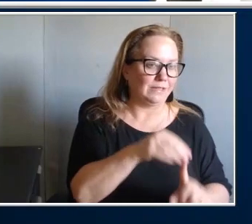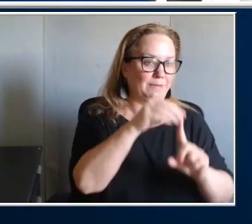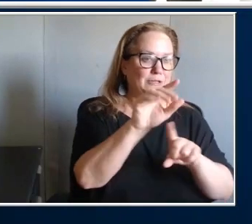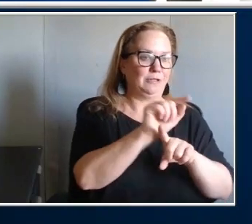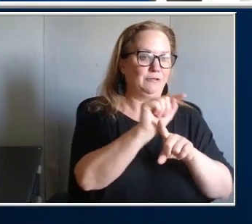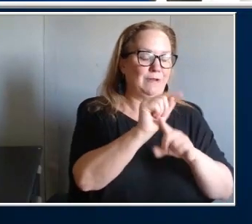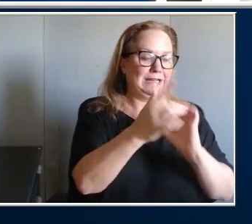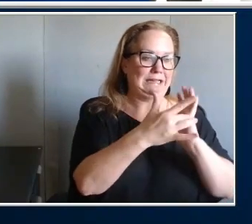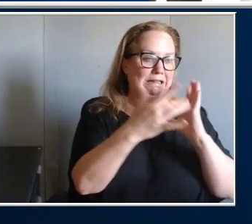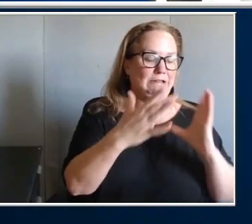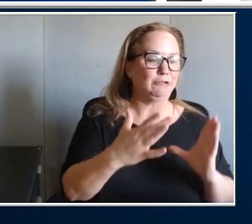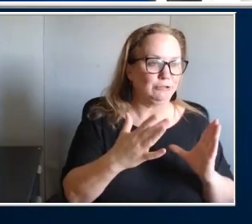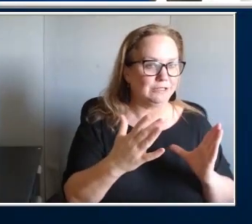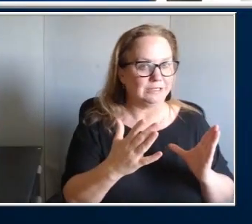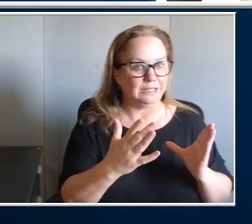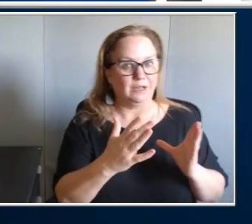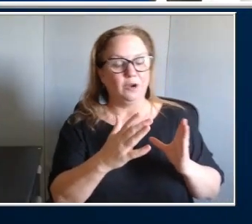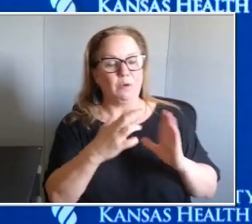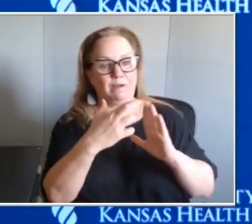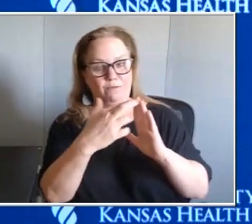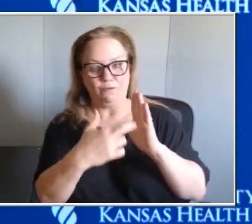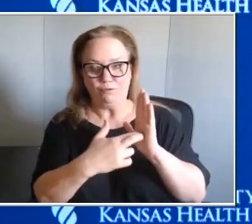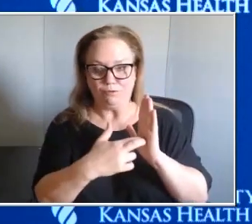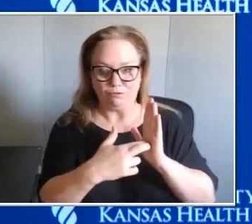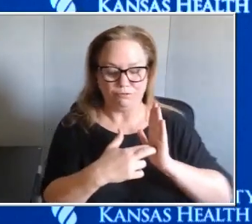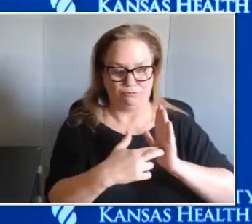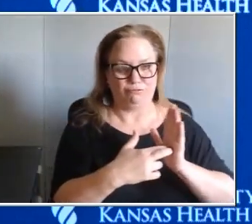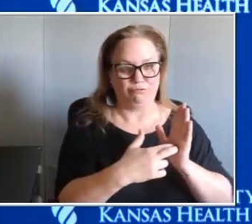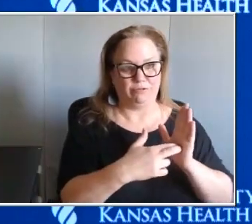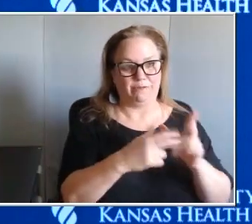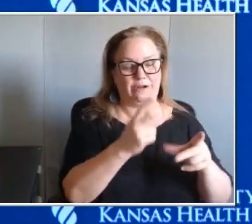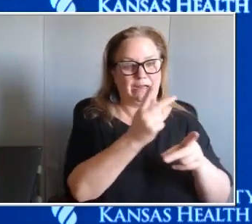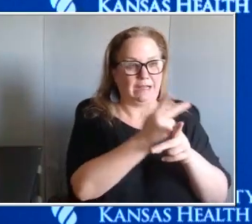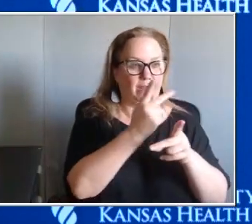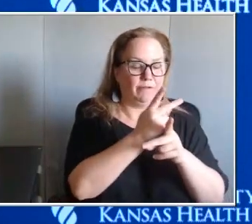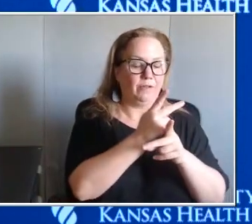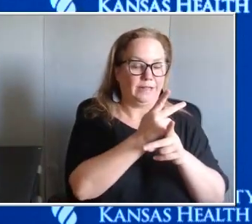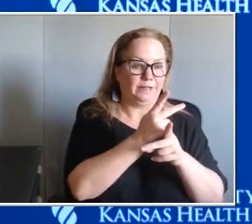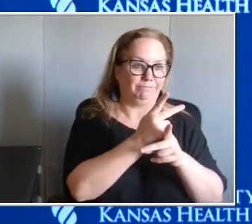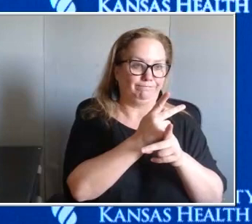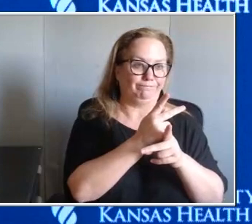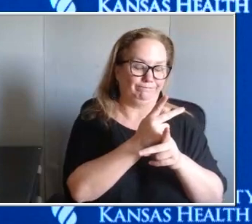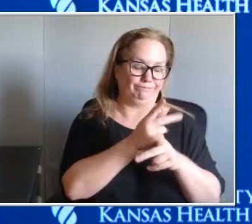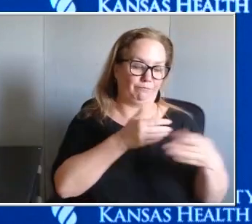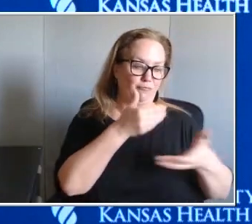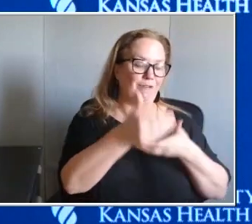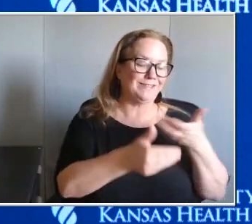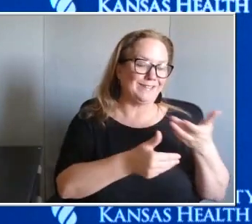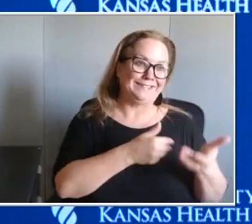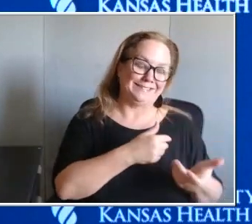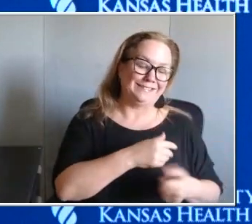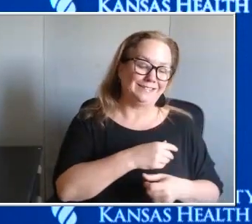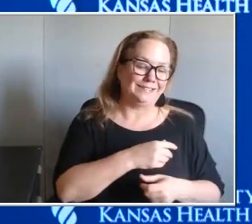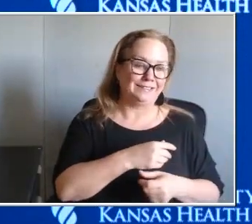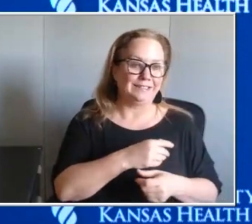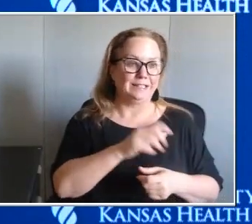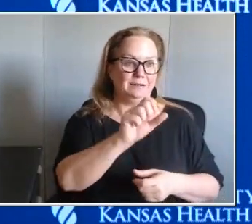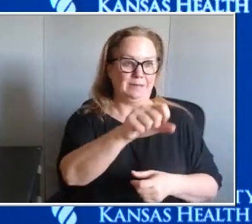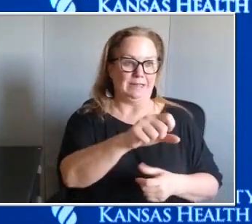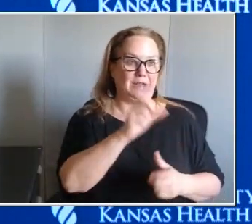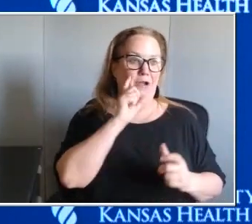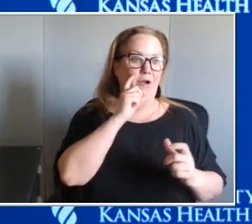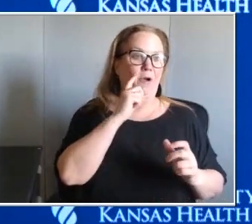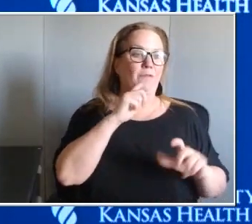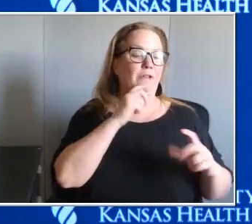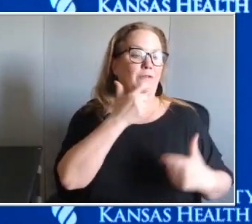techs. We have guidelines, rules, very, very, very carefully controlled process. But yeah, hopefully you do have something you want to do